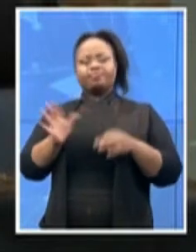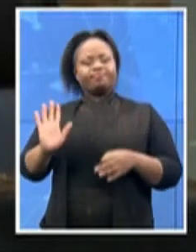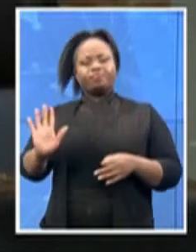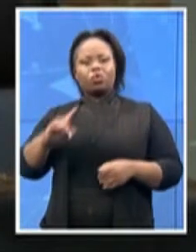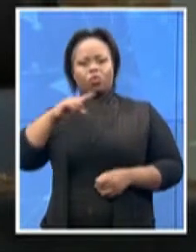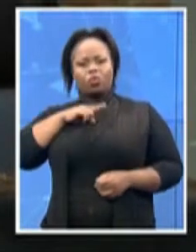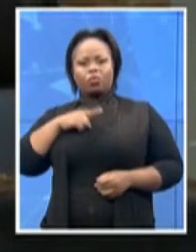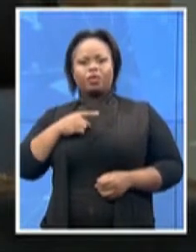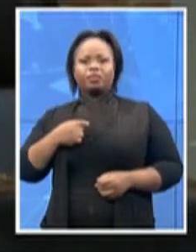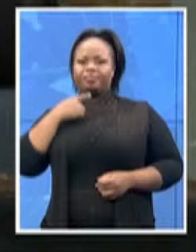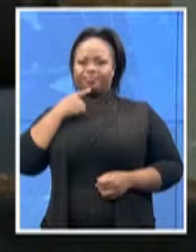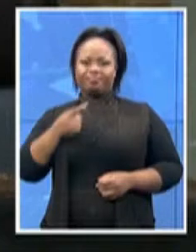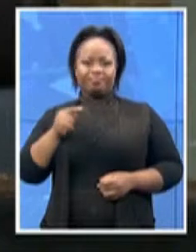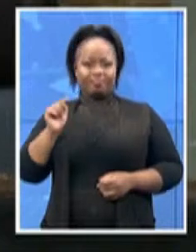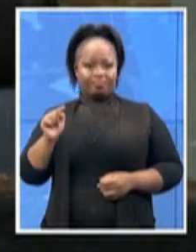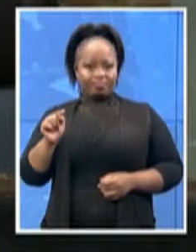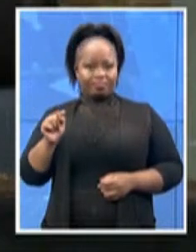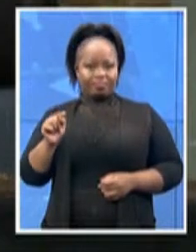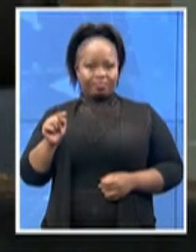by Amabungani.